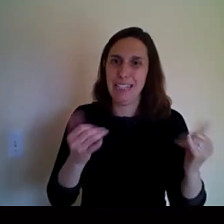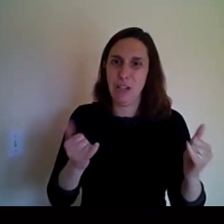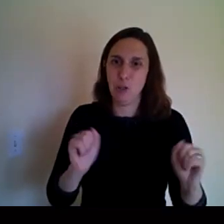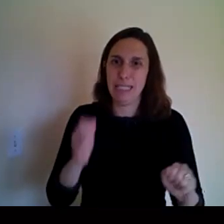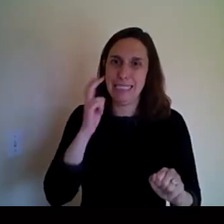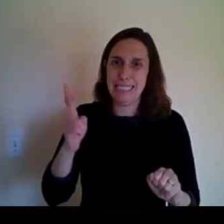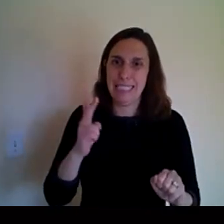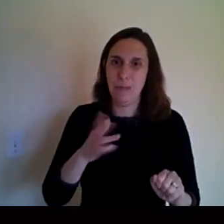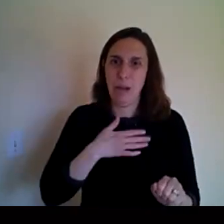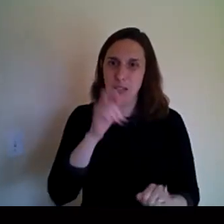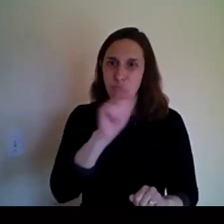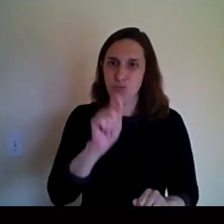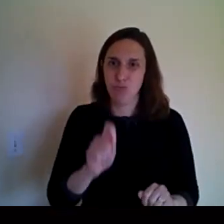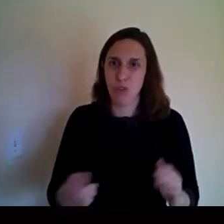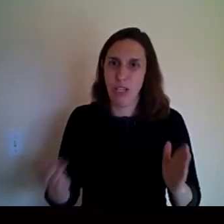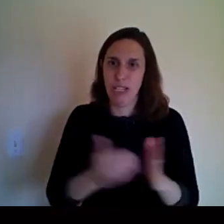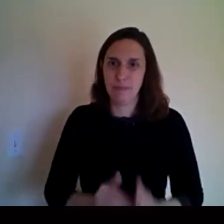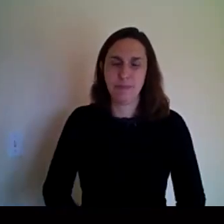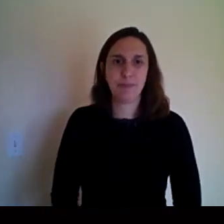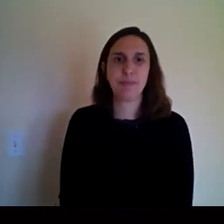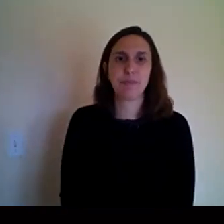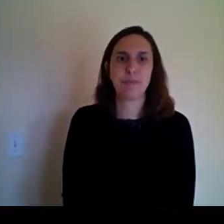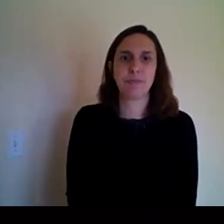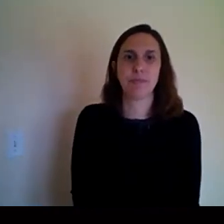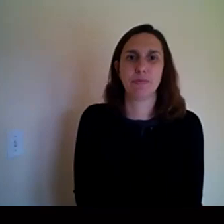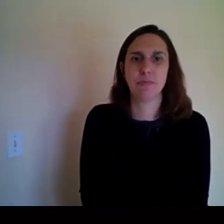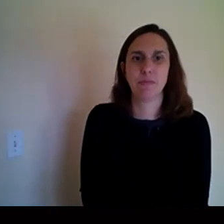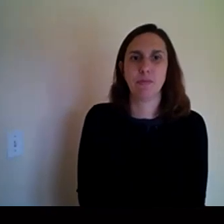Pardon me. All right, so I'm going to take my function,